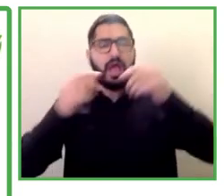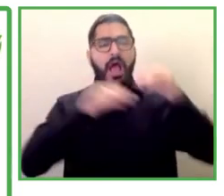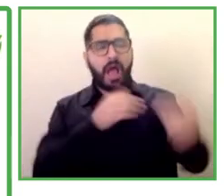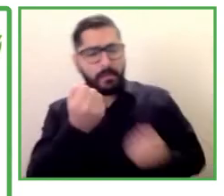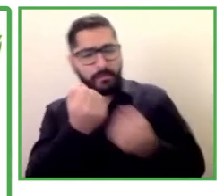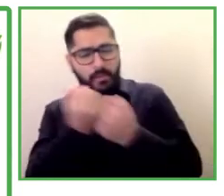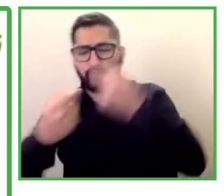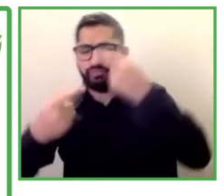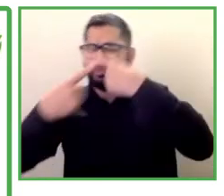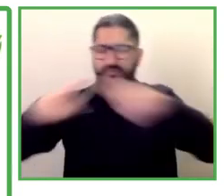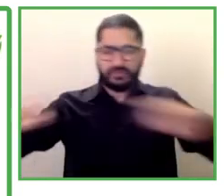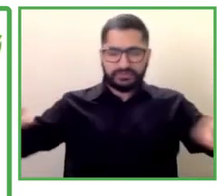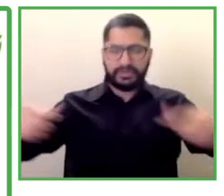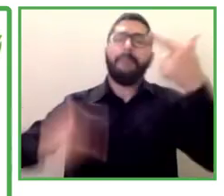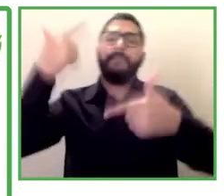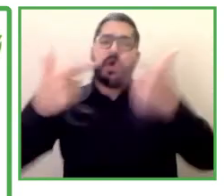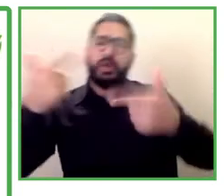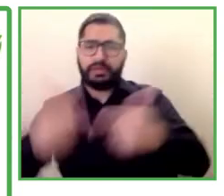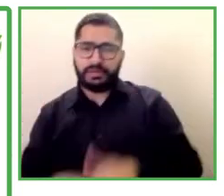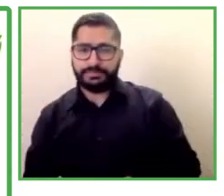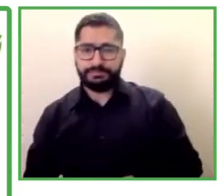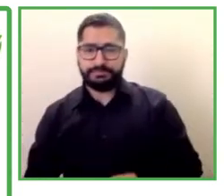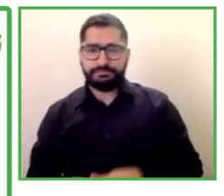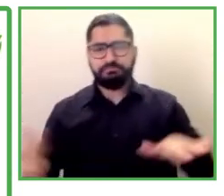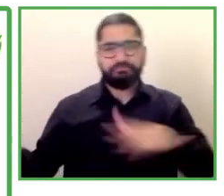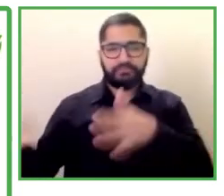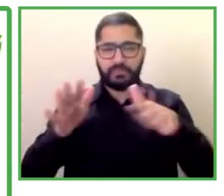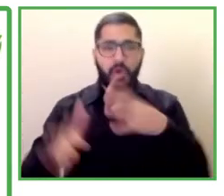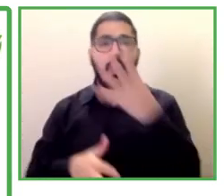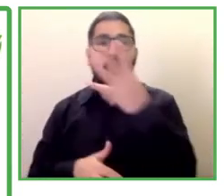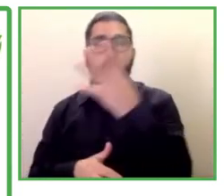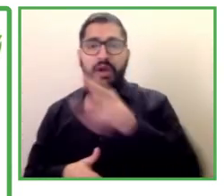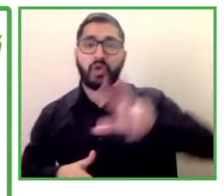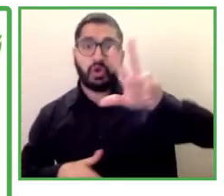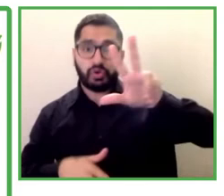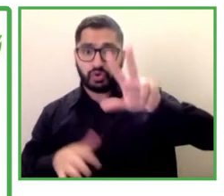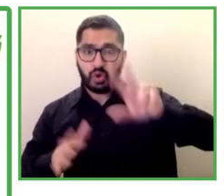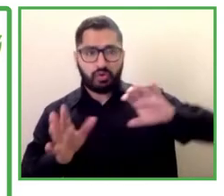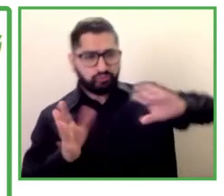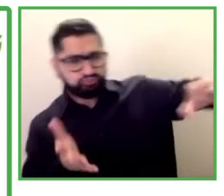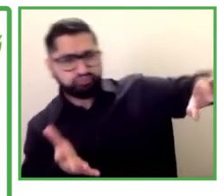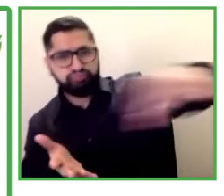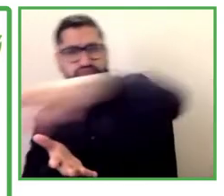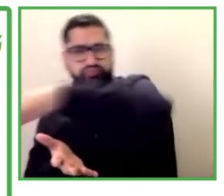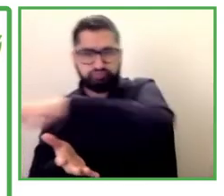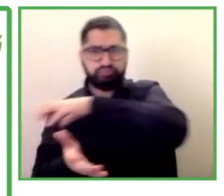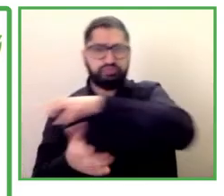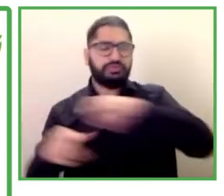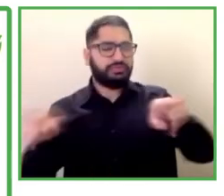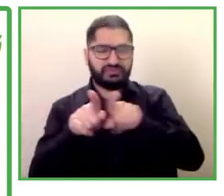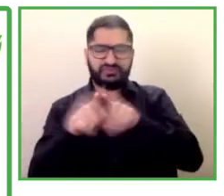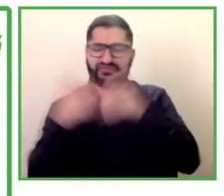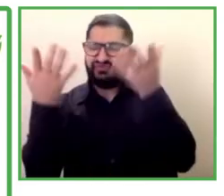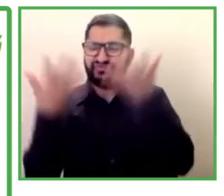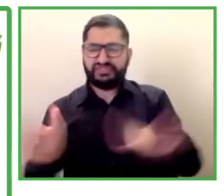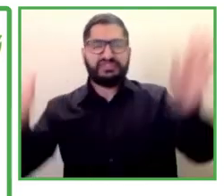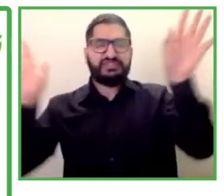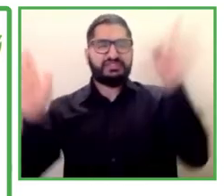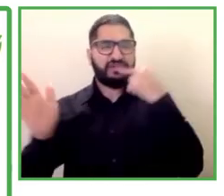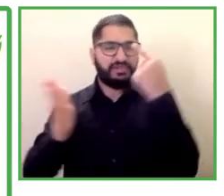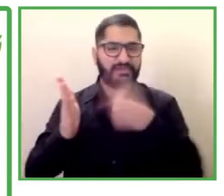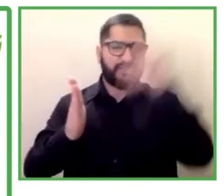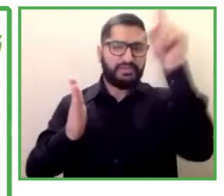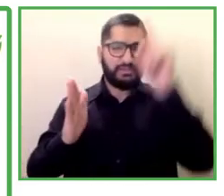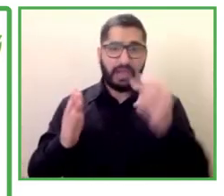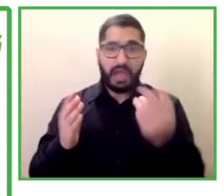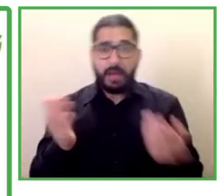territories, has resulted in more than 400 plus policies. And to help you understand the impact in the United